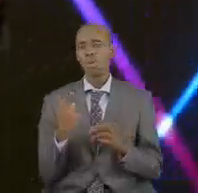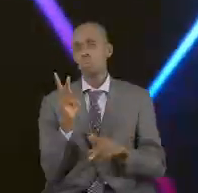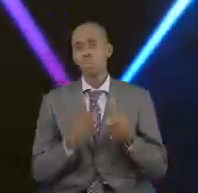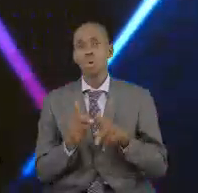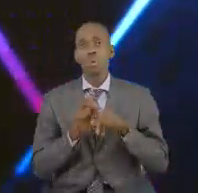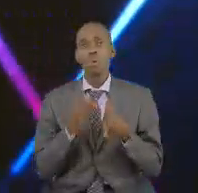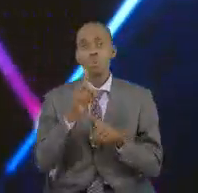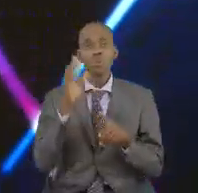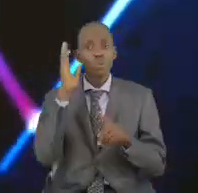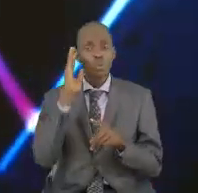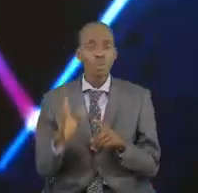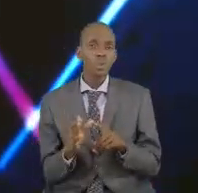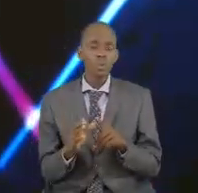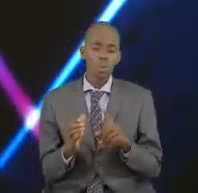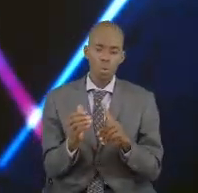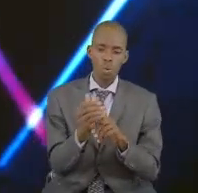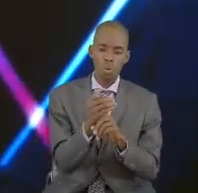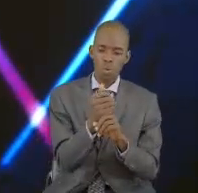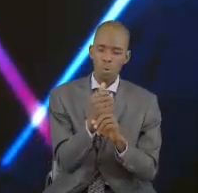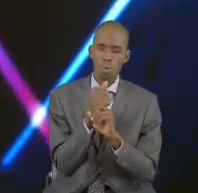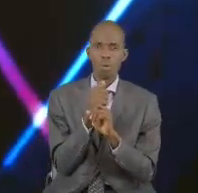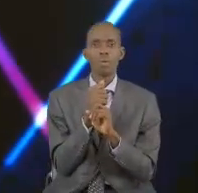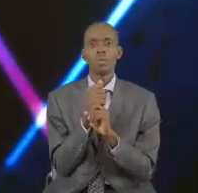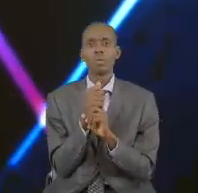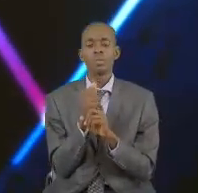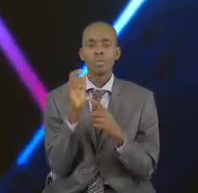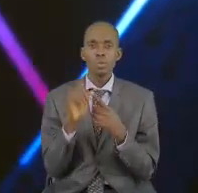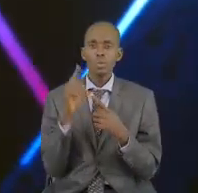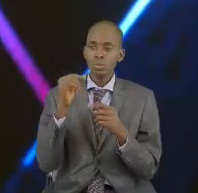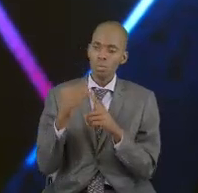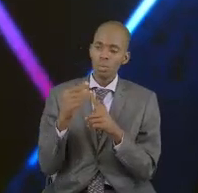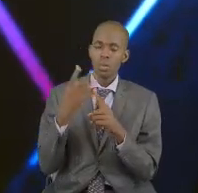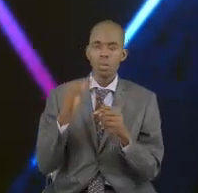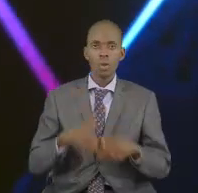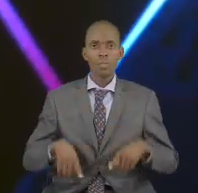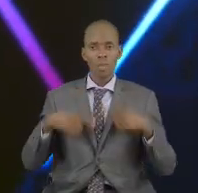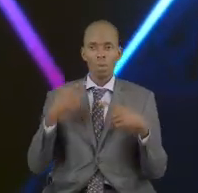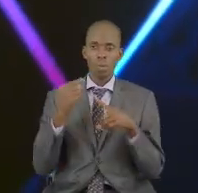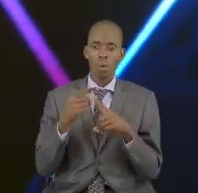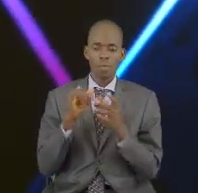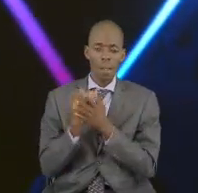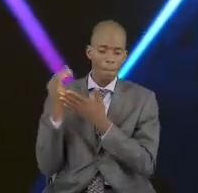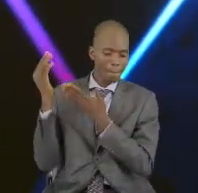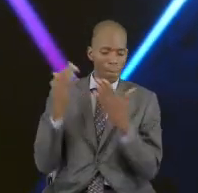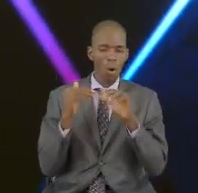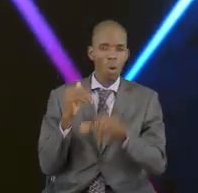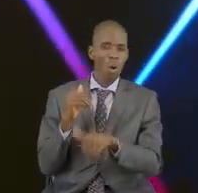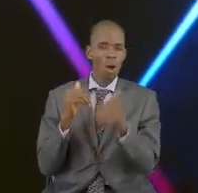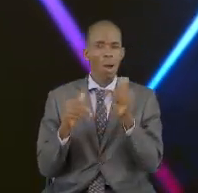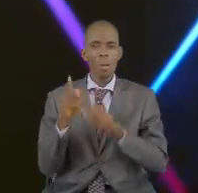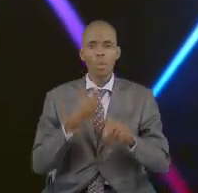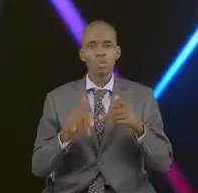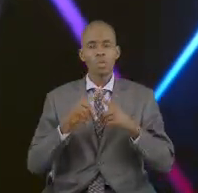the apostle, holding forth the word of life, the word that brings other people to life, that